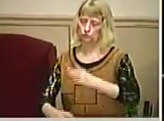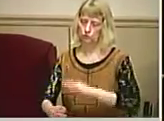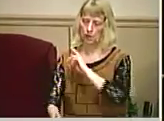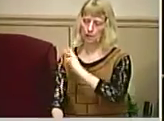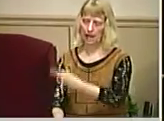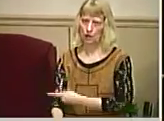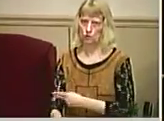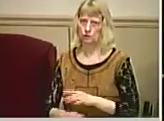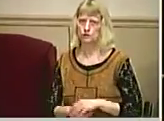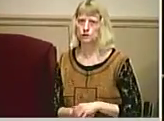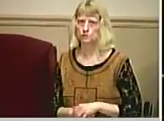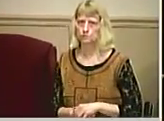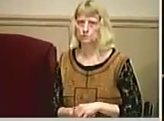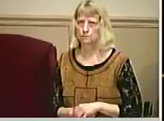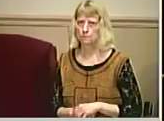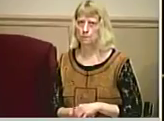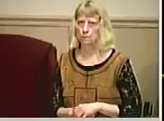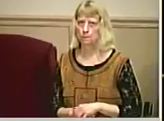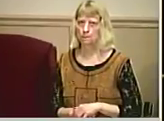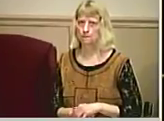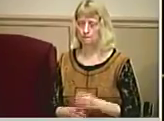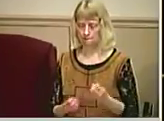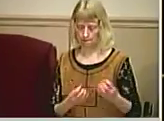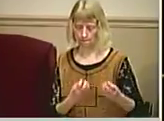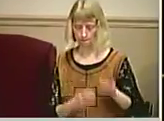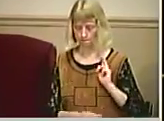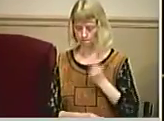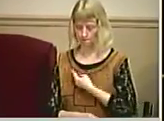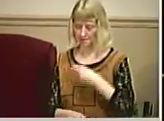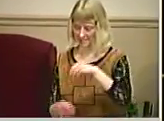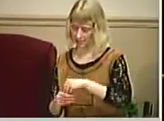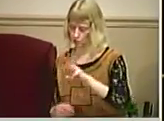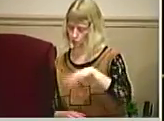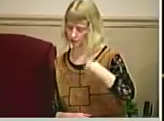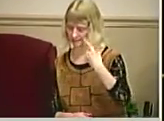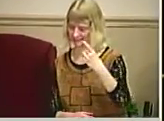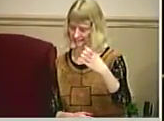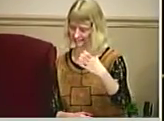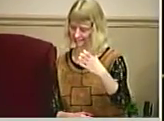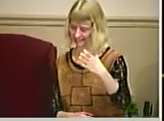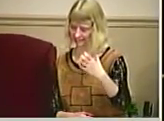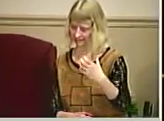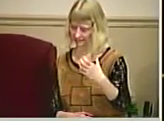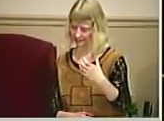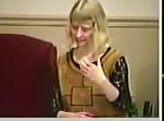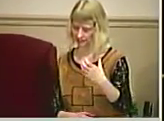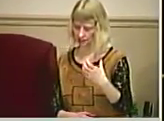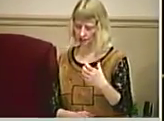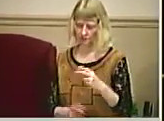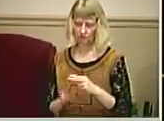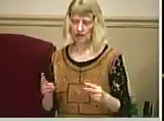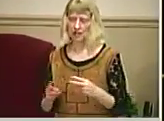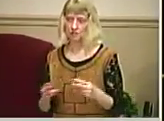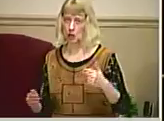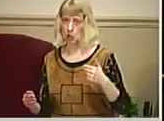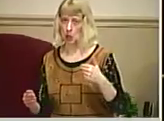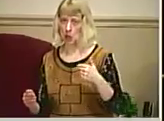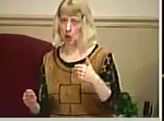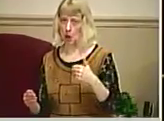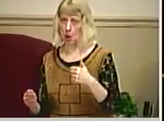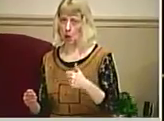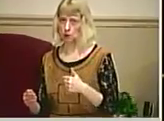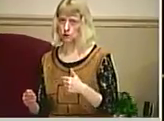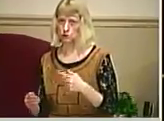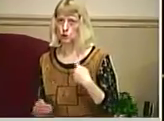power. You know, a number of us were in Washington, D.C. the other day, and we were very, very close to where this took